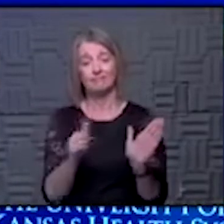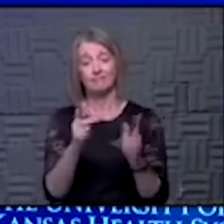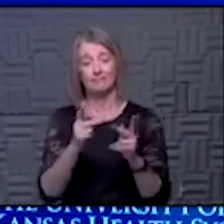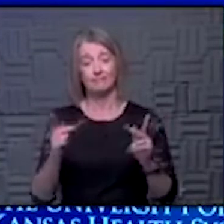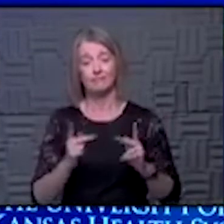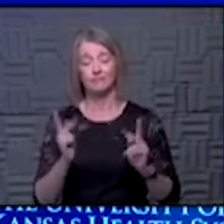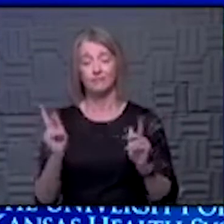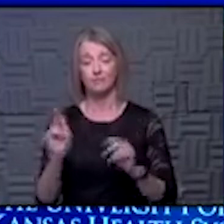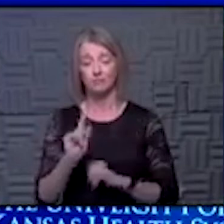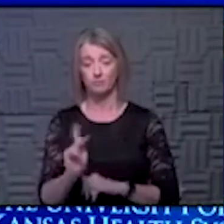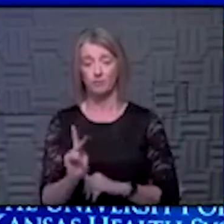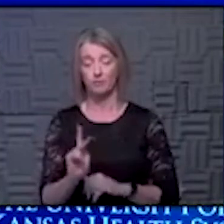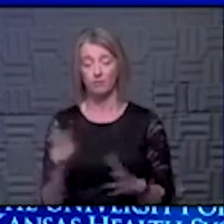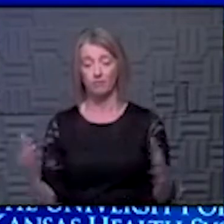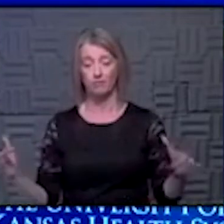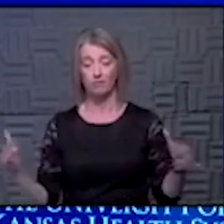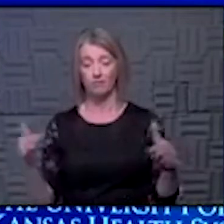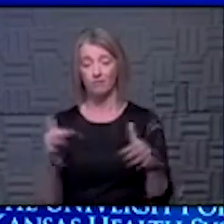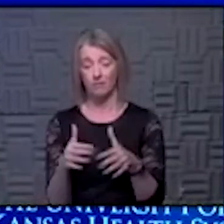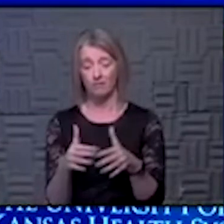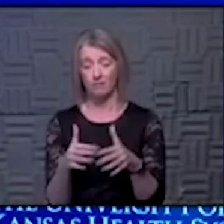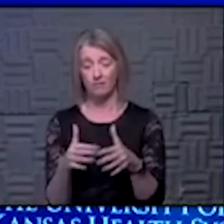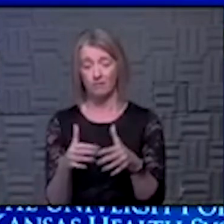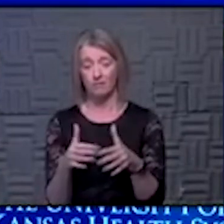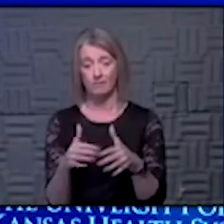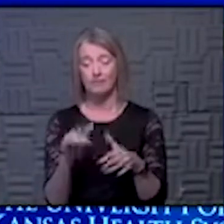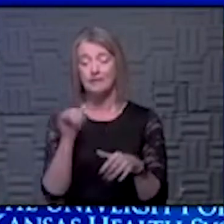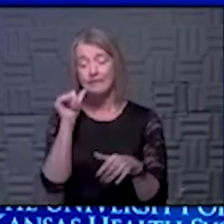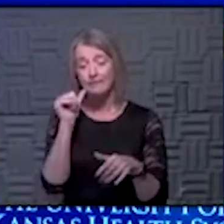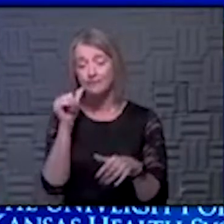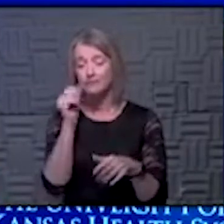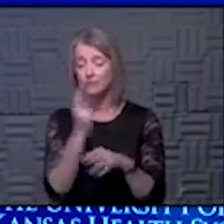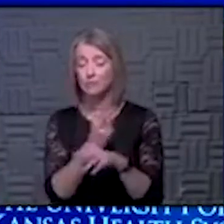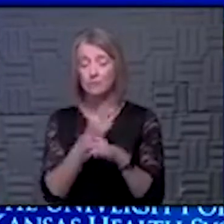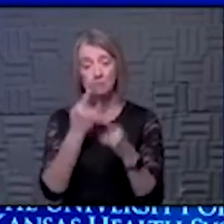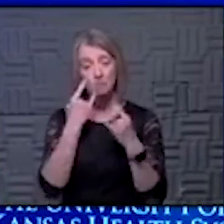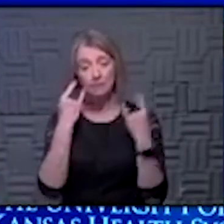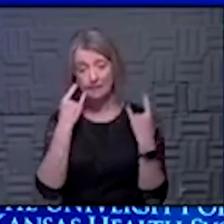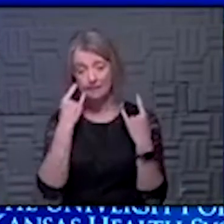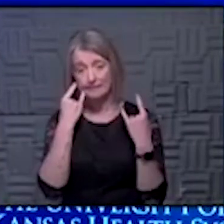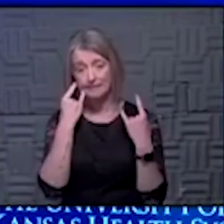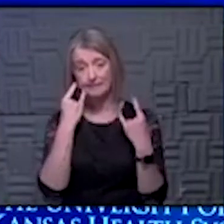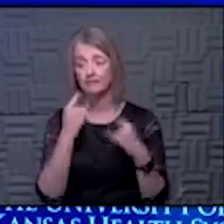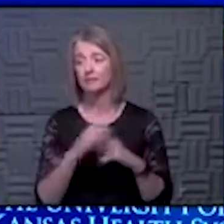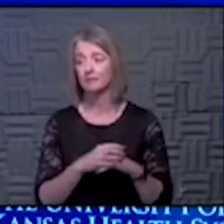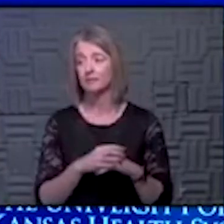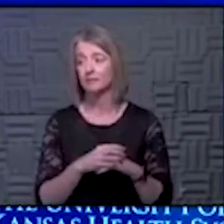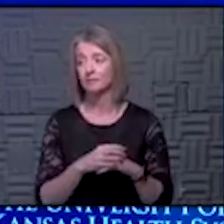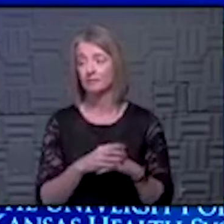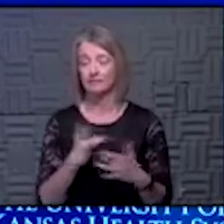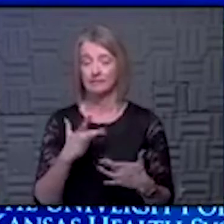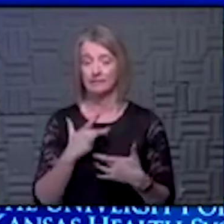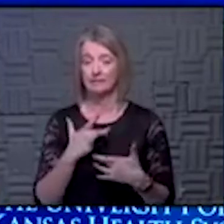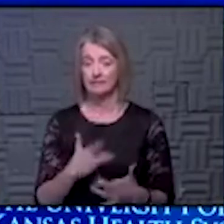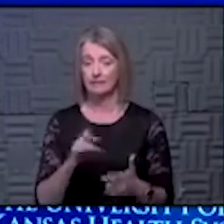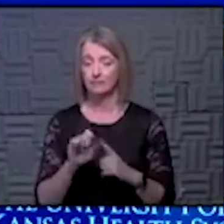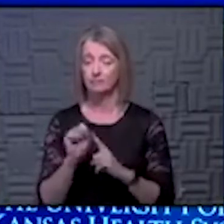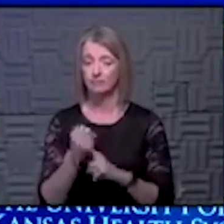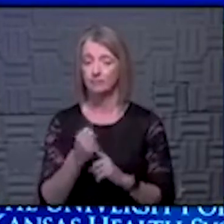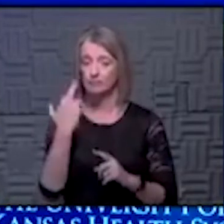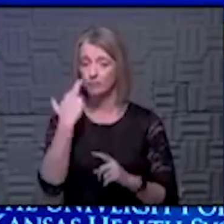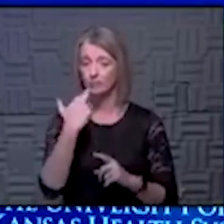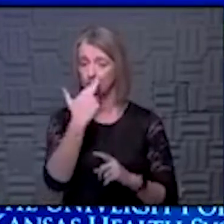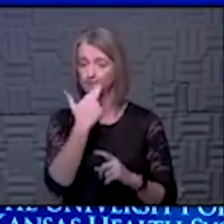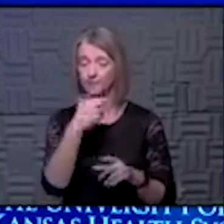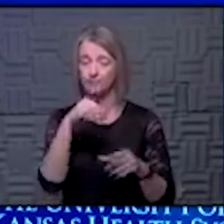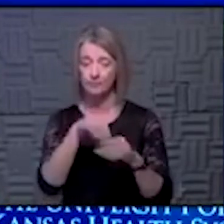place where people congregate, especially if they're not wearing masks, which tends to be the case in